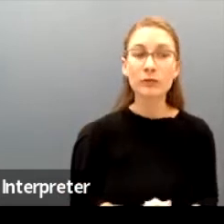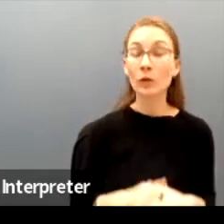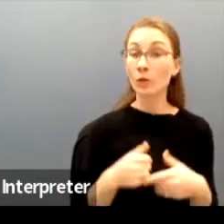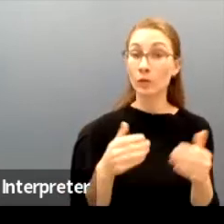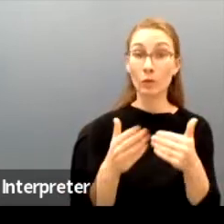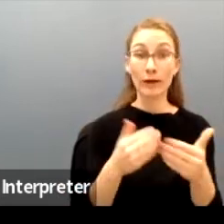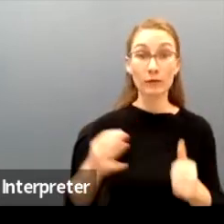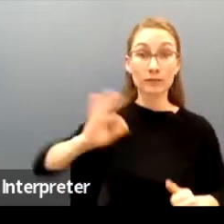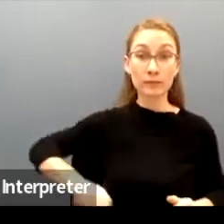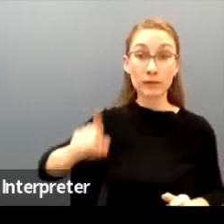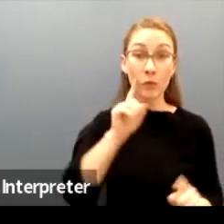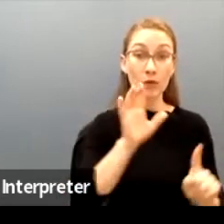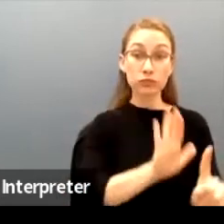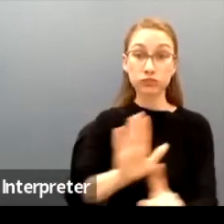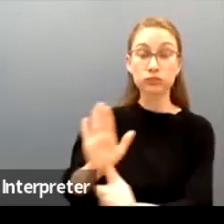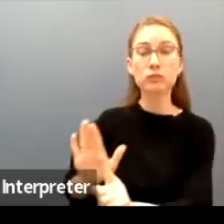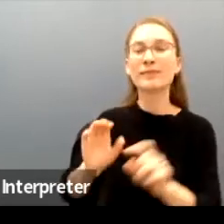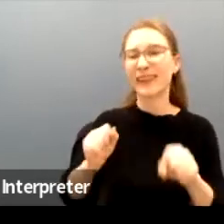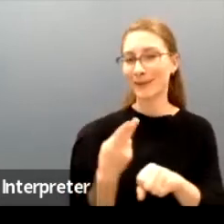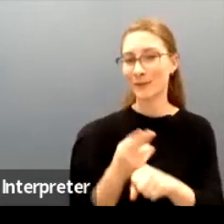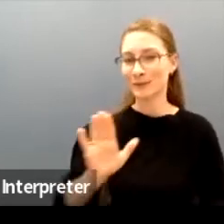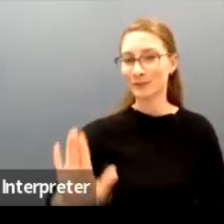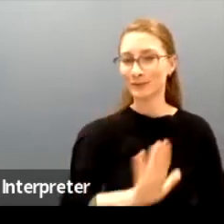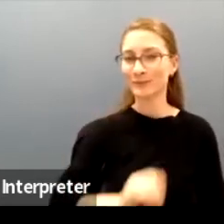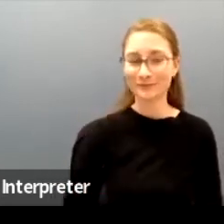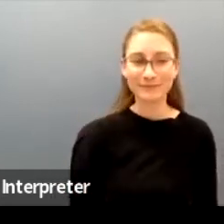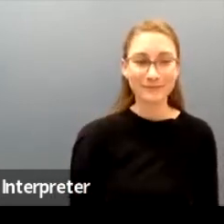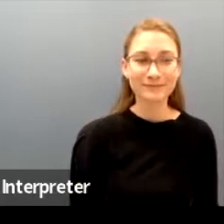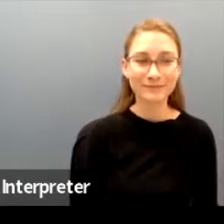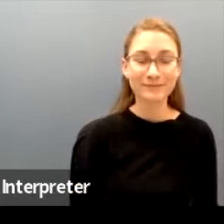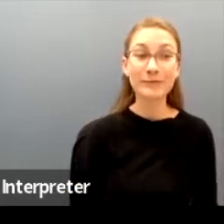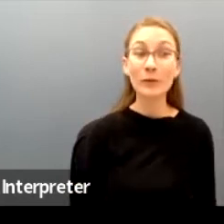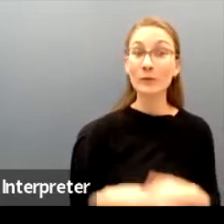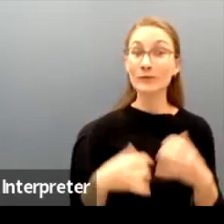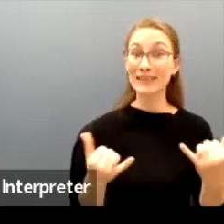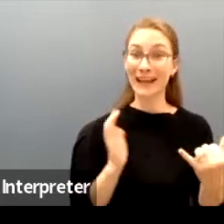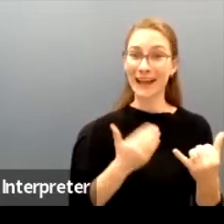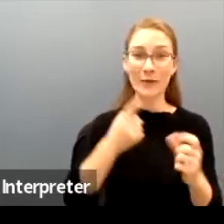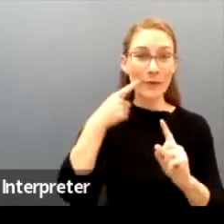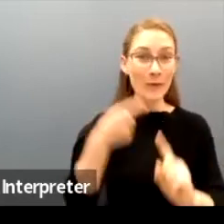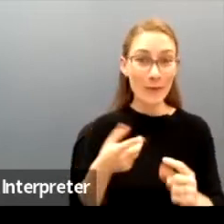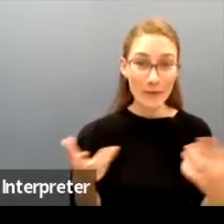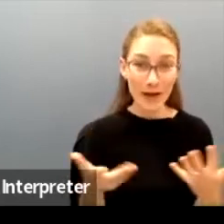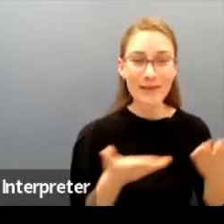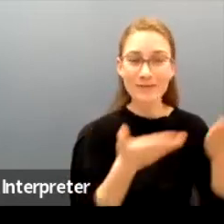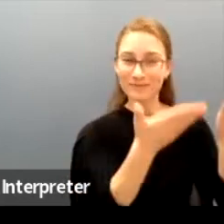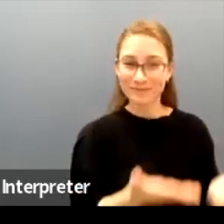for communication purposes. So these are the goals that I have today. Again, I try to make it as enjoyable